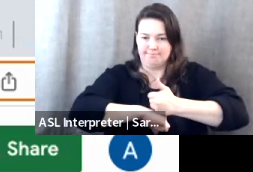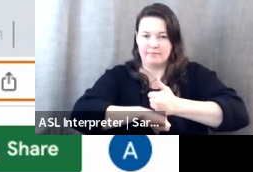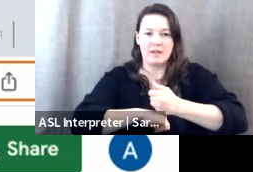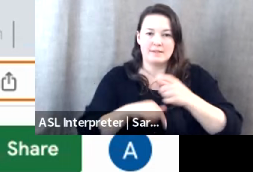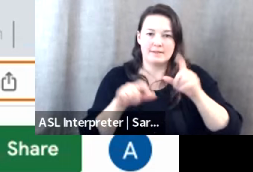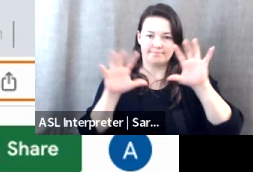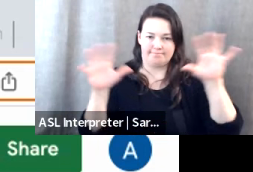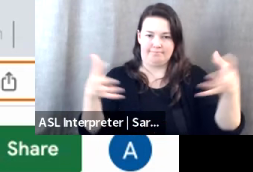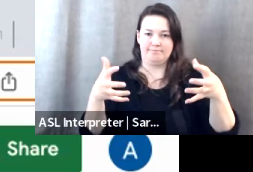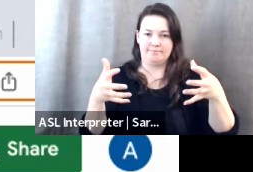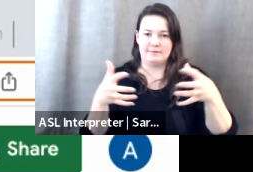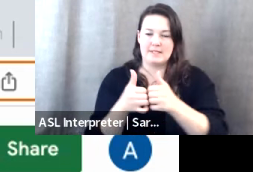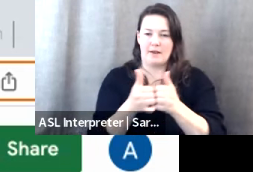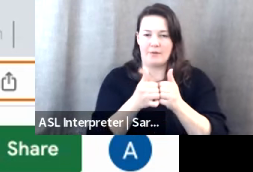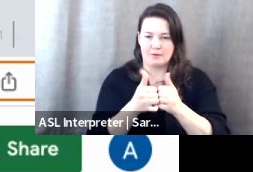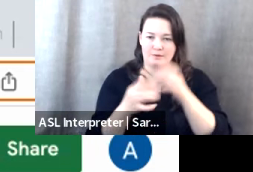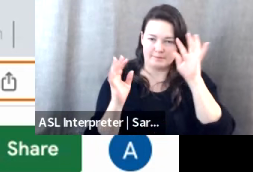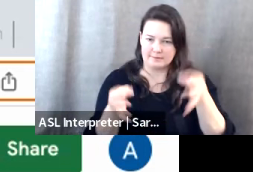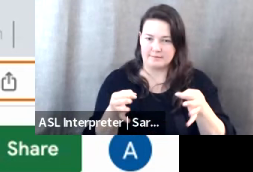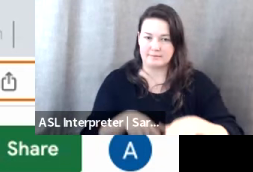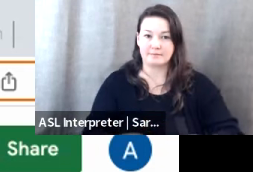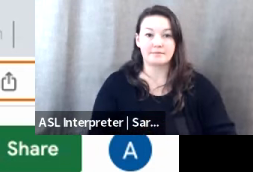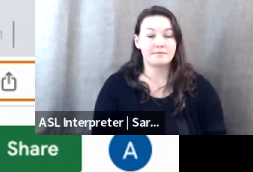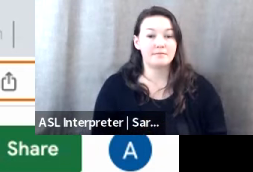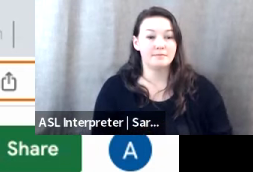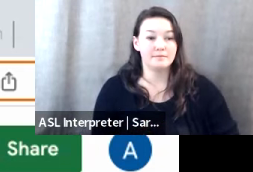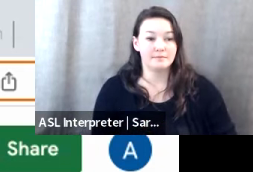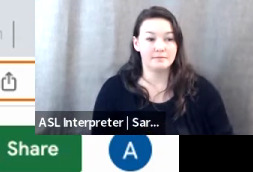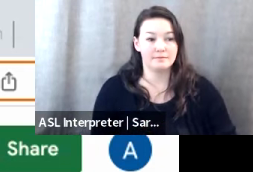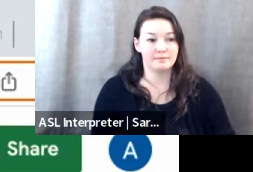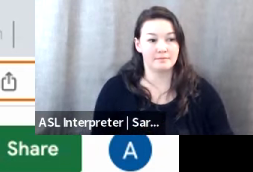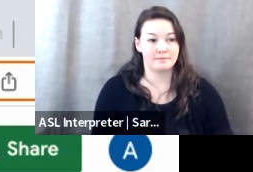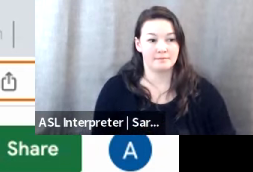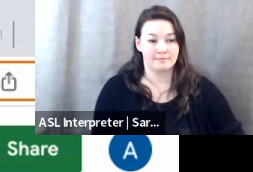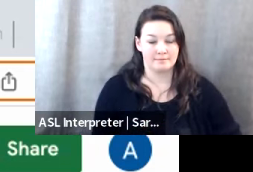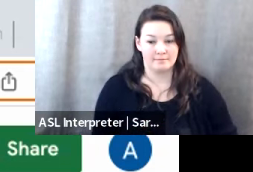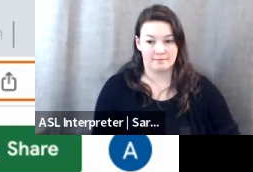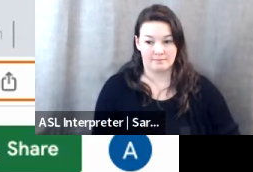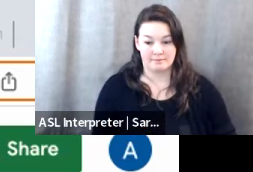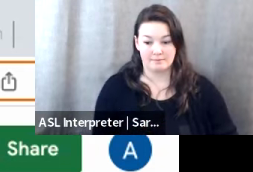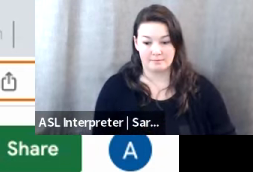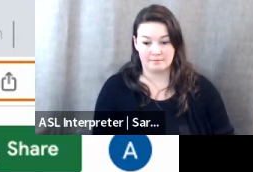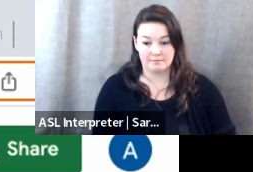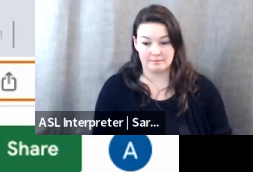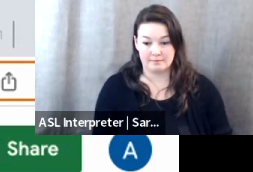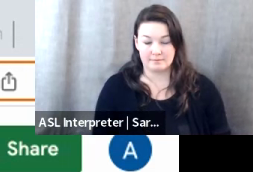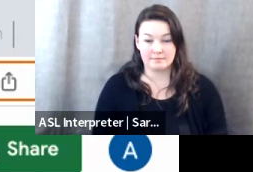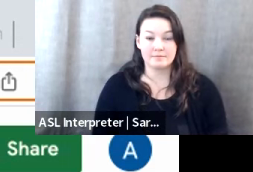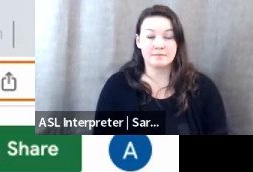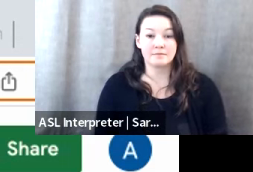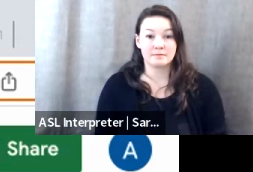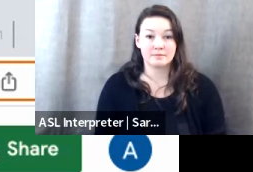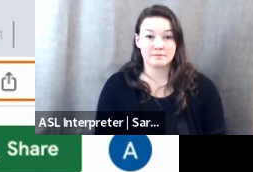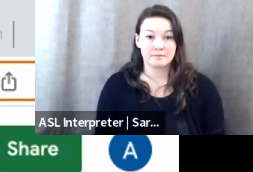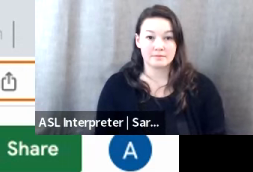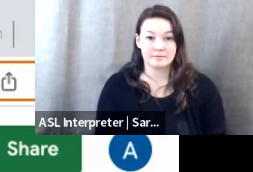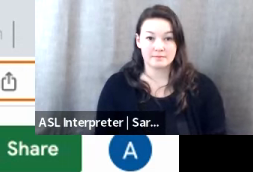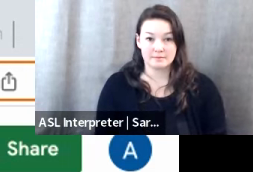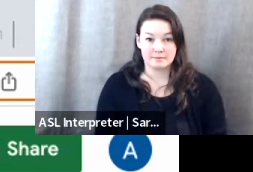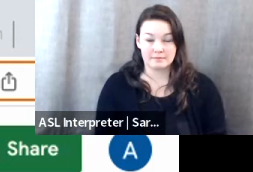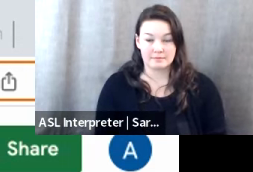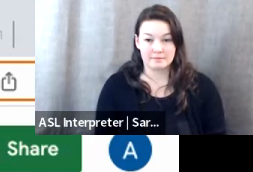la respuesta, Scott, sería para el grupo. Ninguna de estas ideas tiene que quedarse, son ideas que nacieron de lo que hemos tenido con